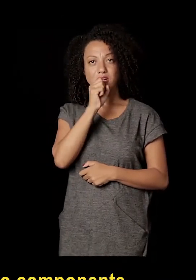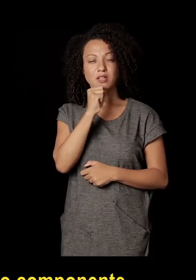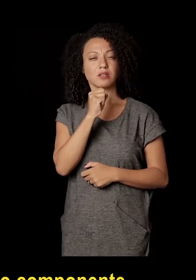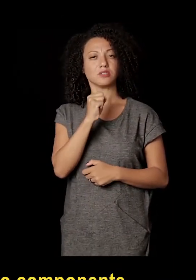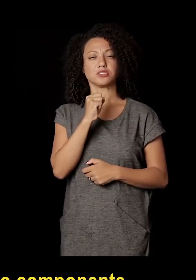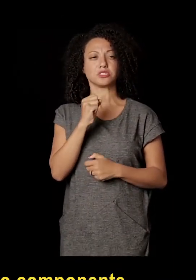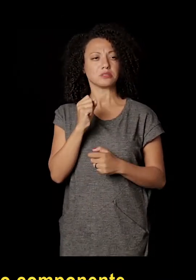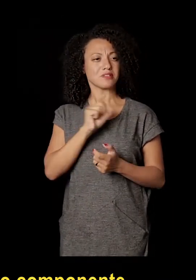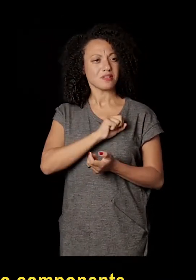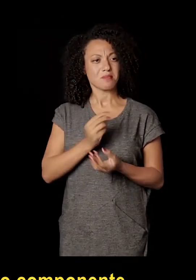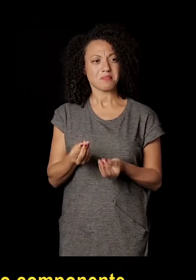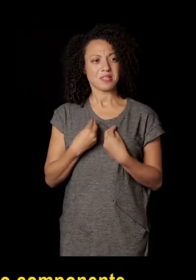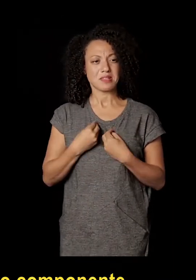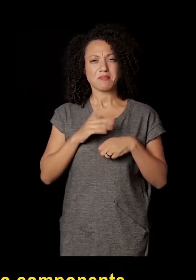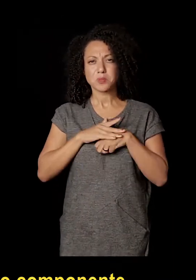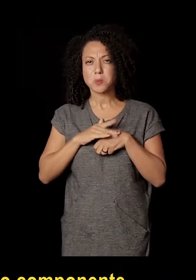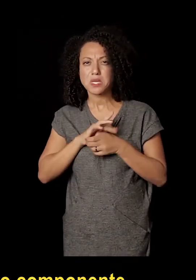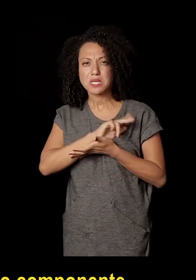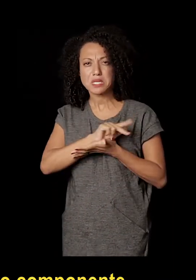a component of